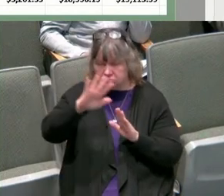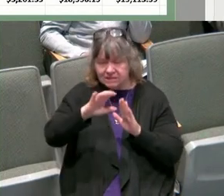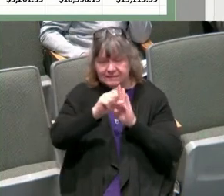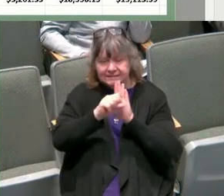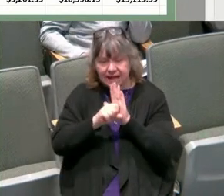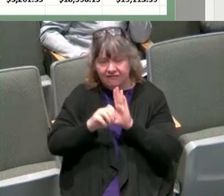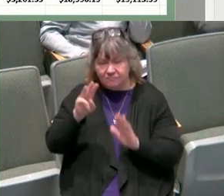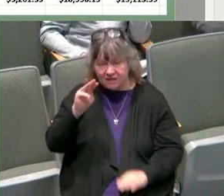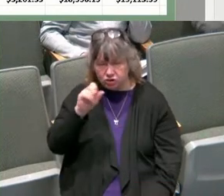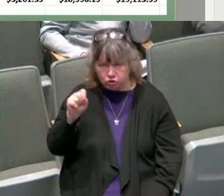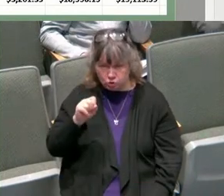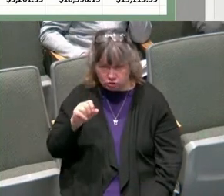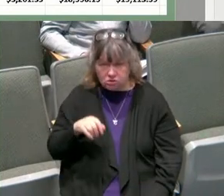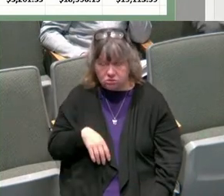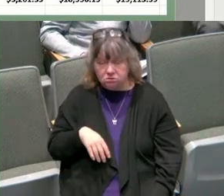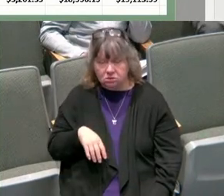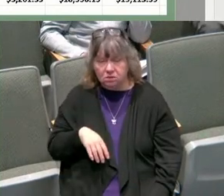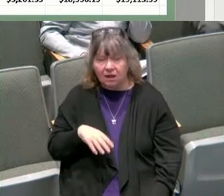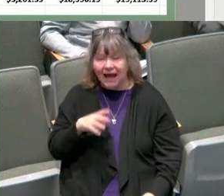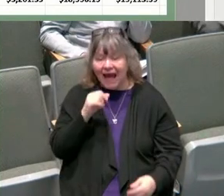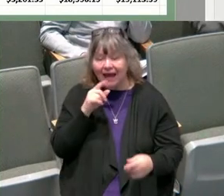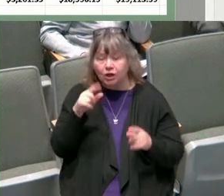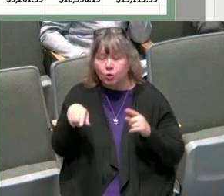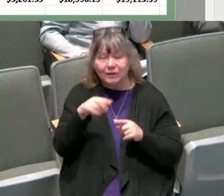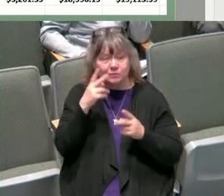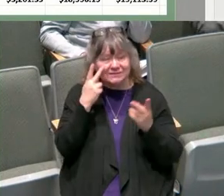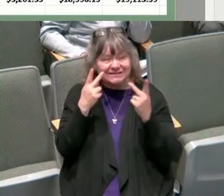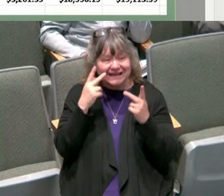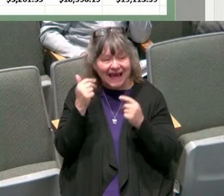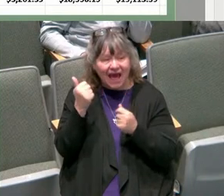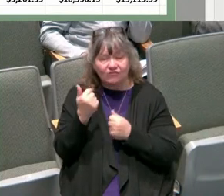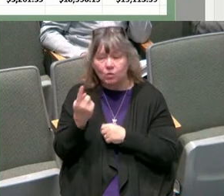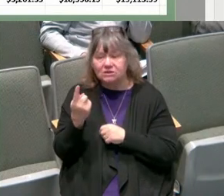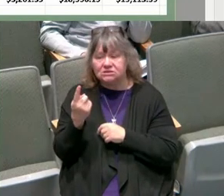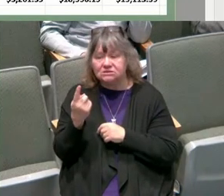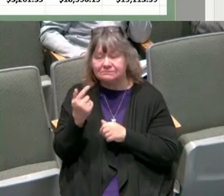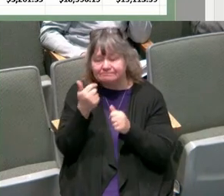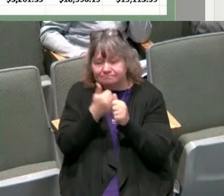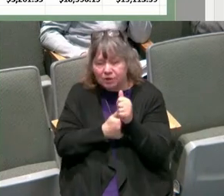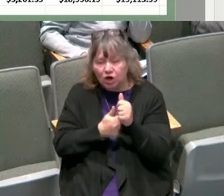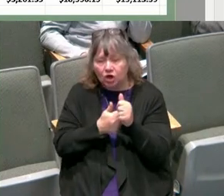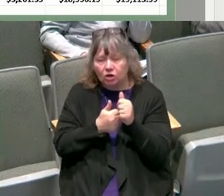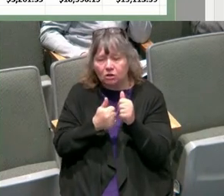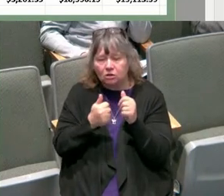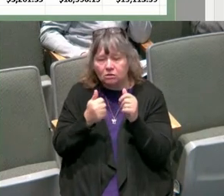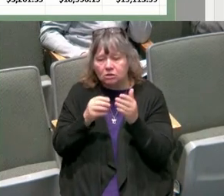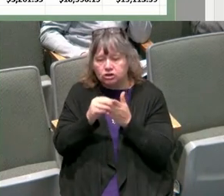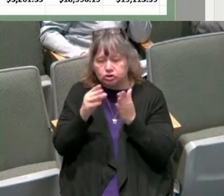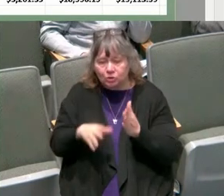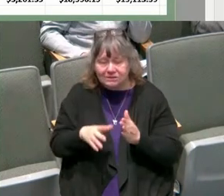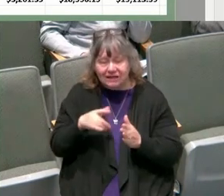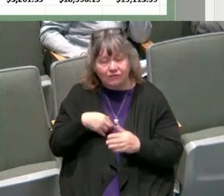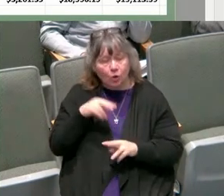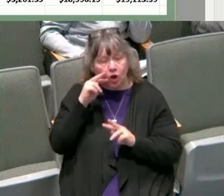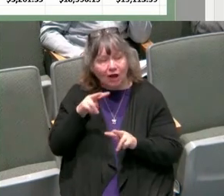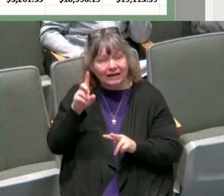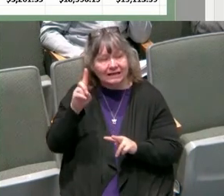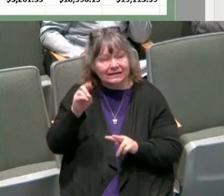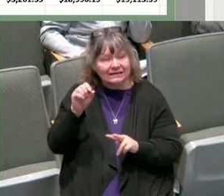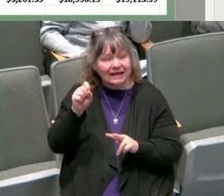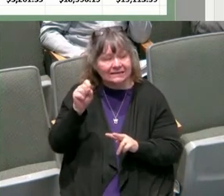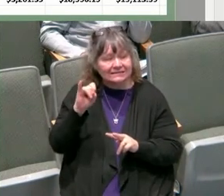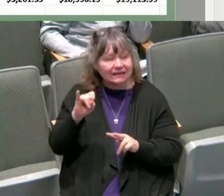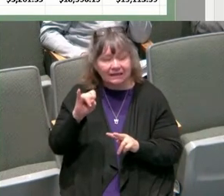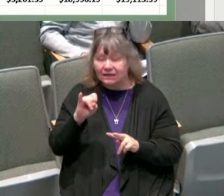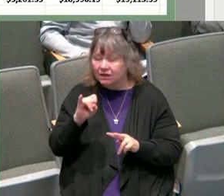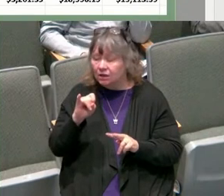school districts across the state and you get to see everybody's per pupil expenditure if you go to the Desi website